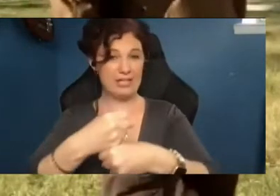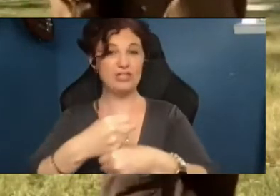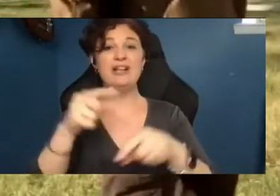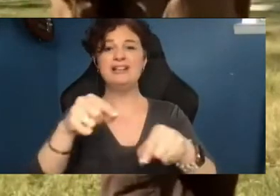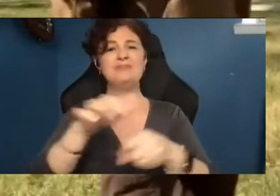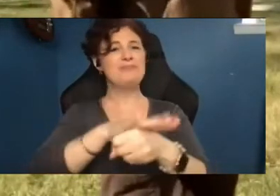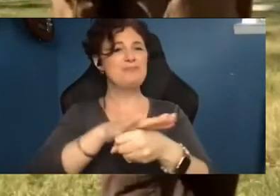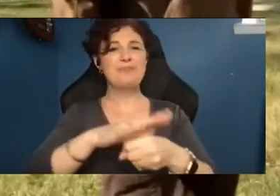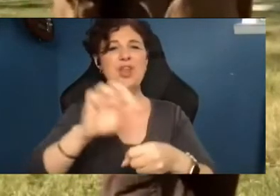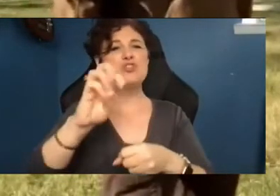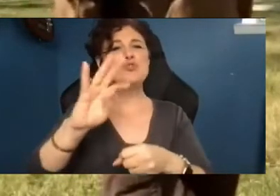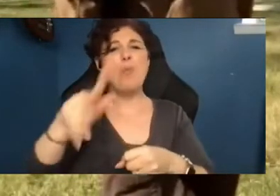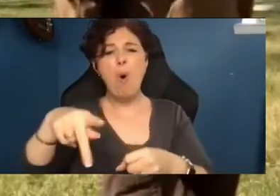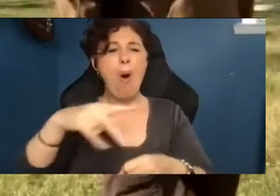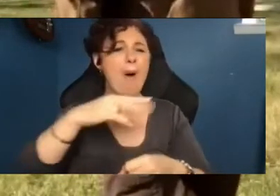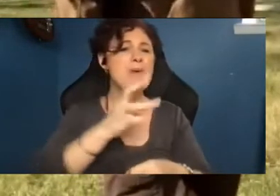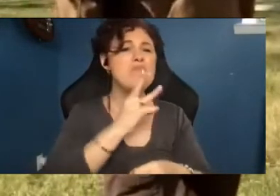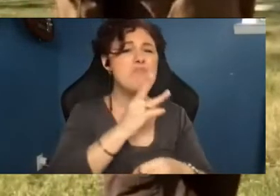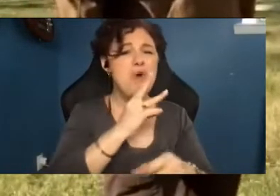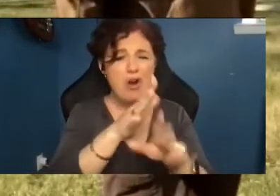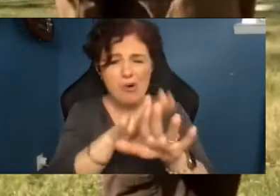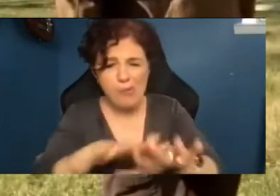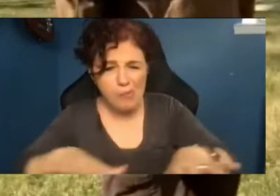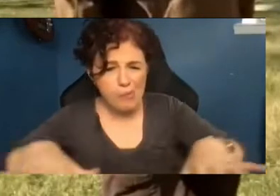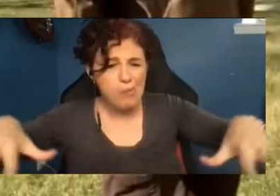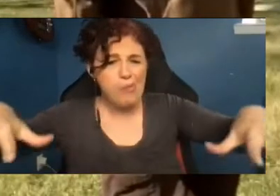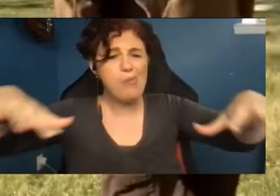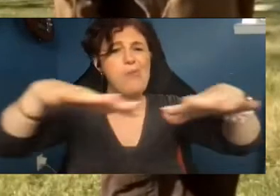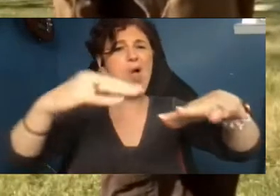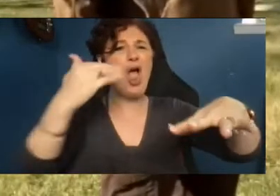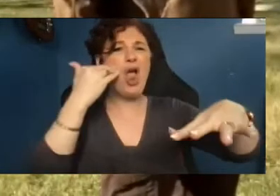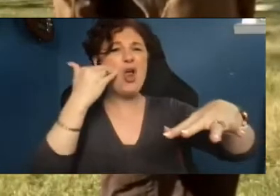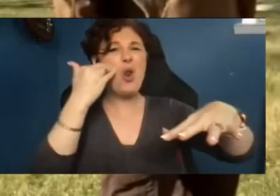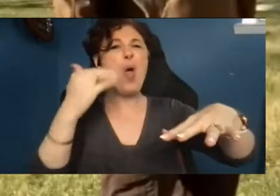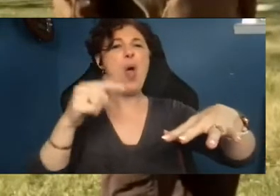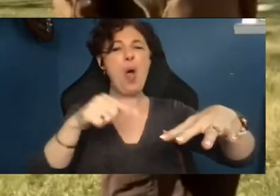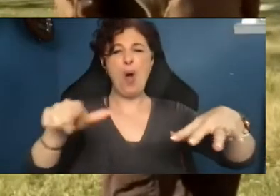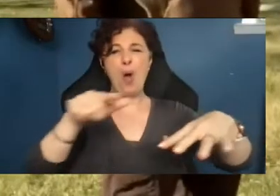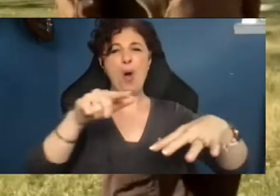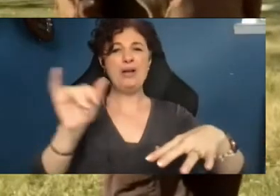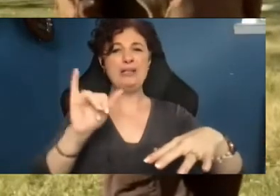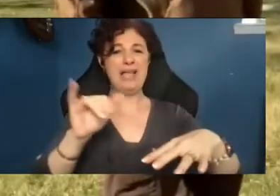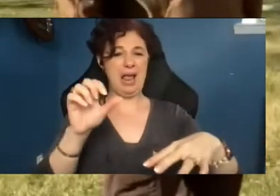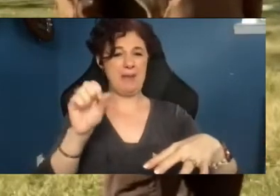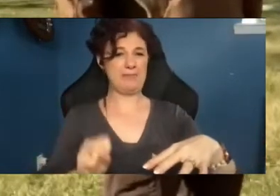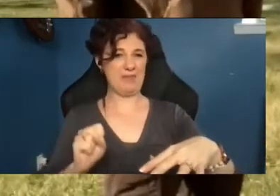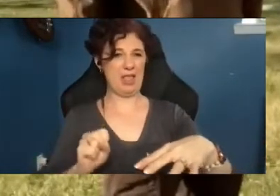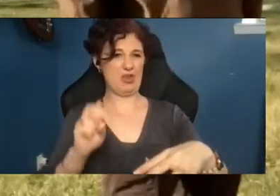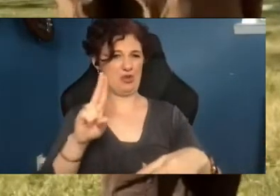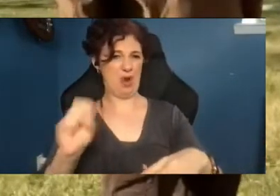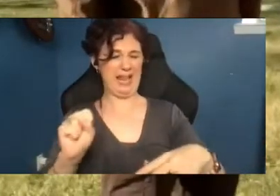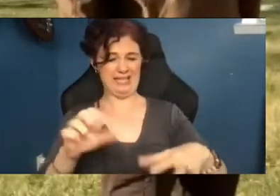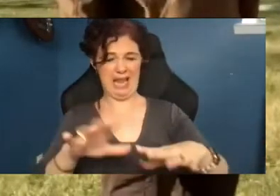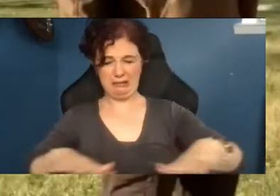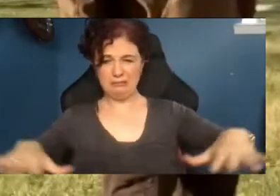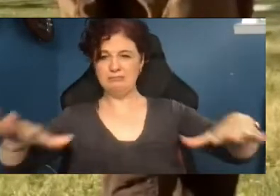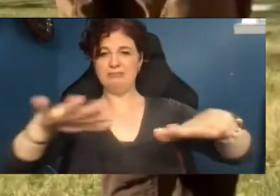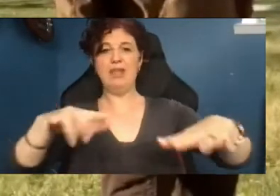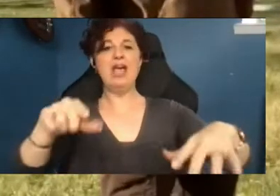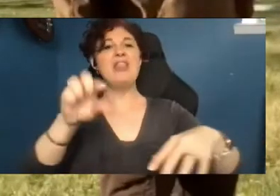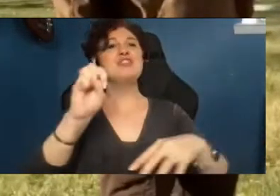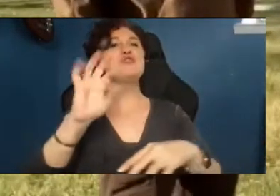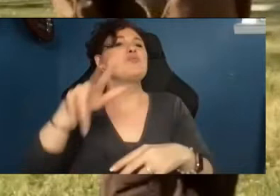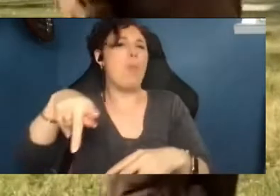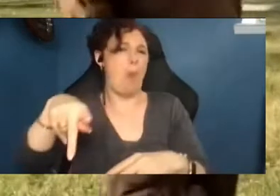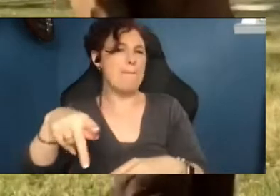area was kind of swampy, kind of think of the big cypress swamps of the Gulf Coast of southern United States. This is what this area kind of